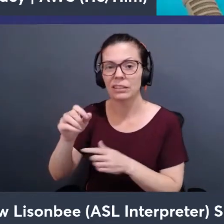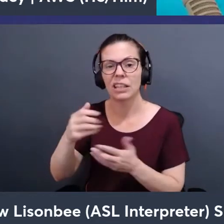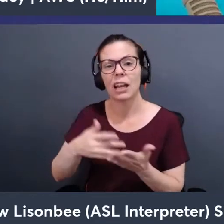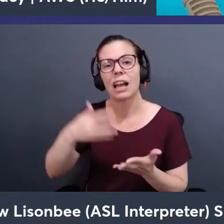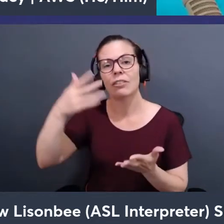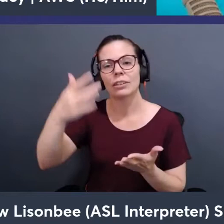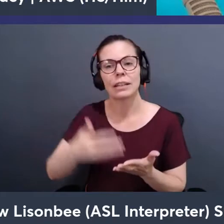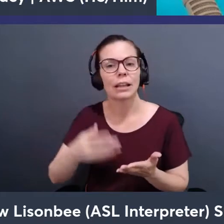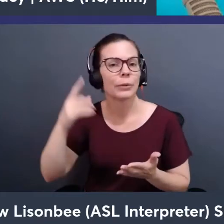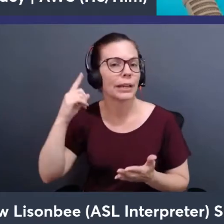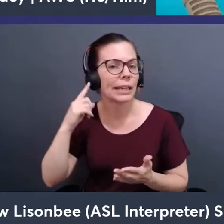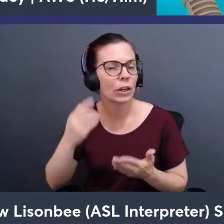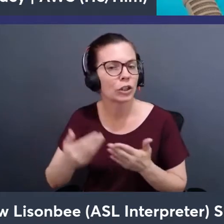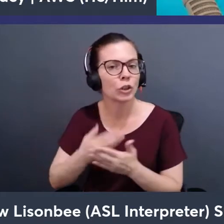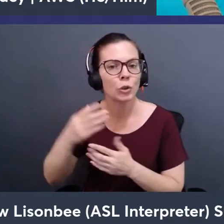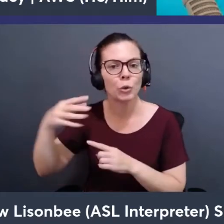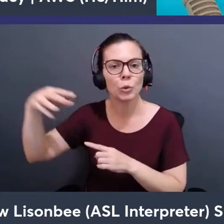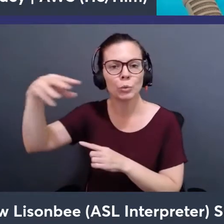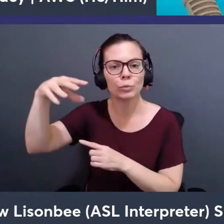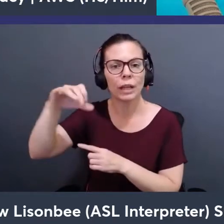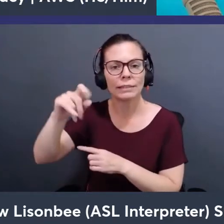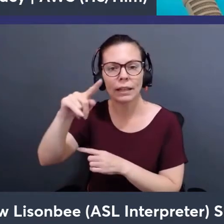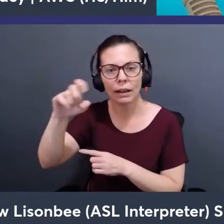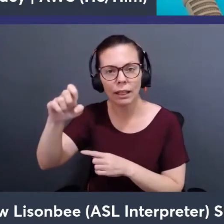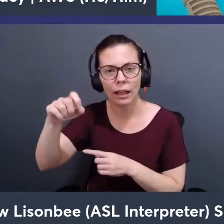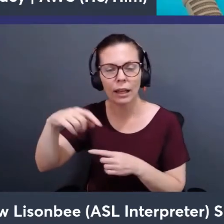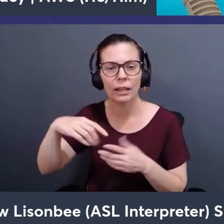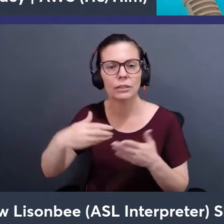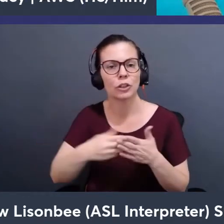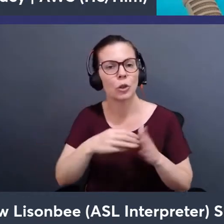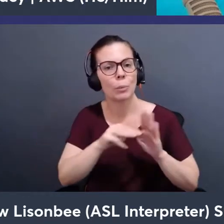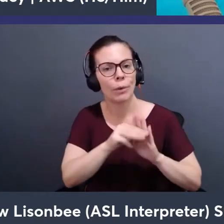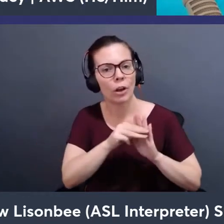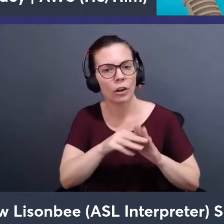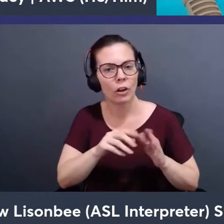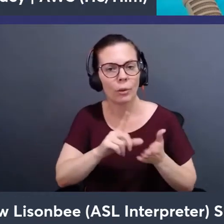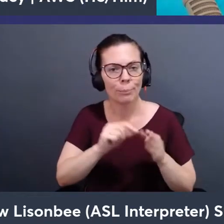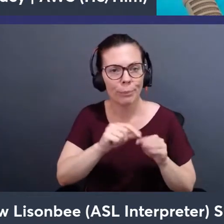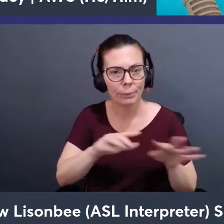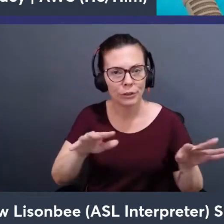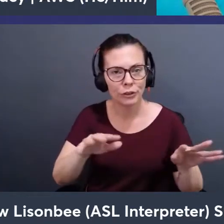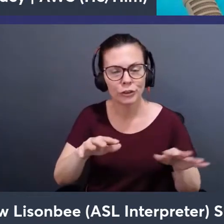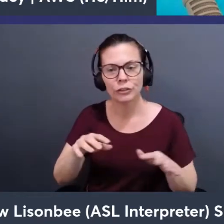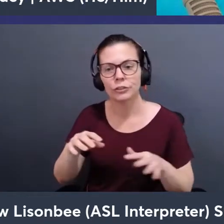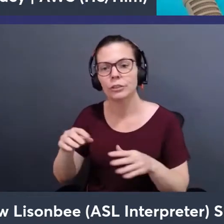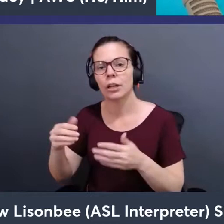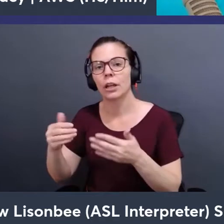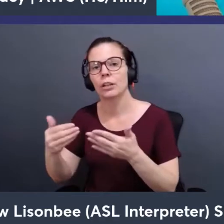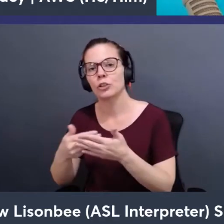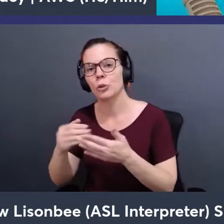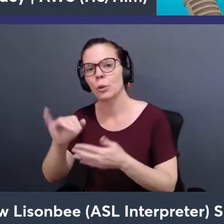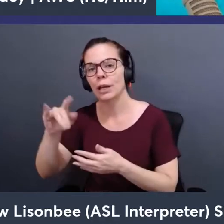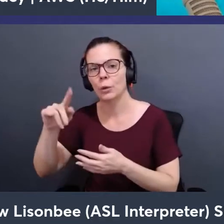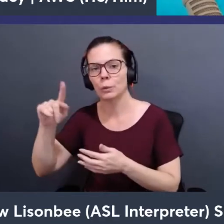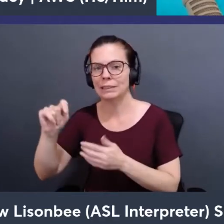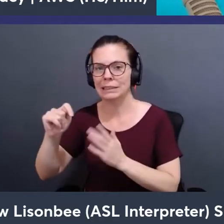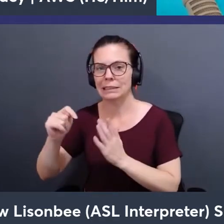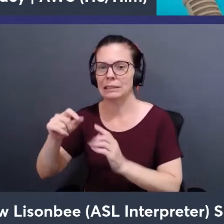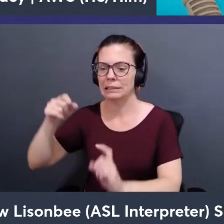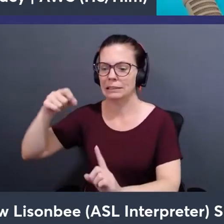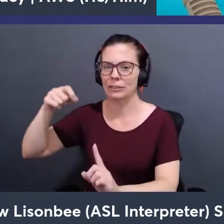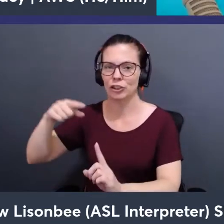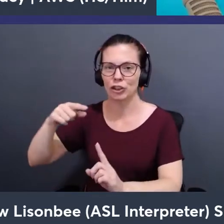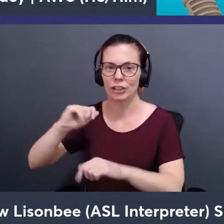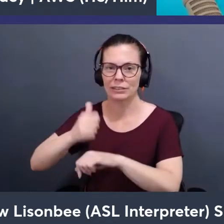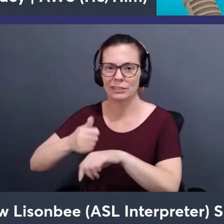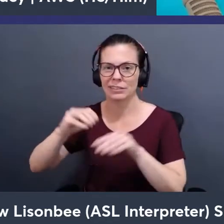we hear a new satellite has been launched, new model has been published, and a new IoT sensor has been installed every day.